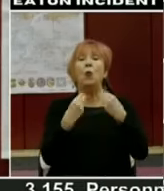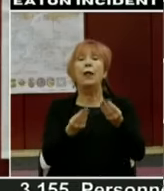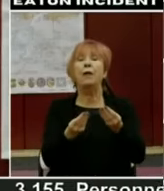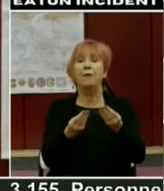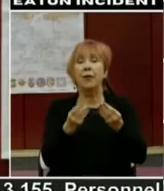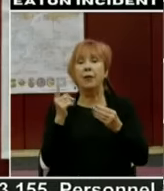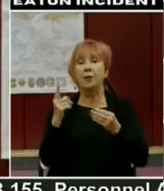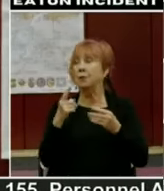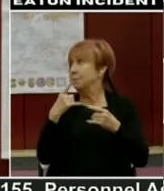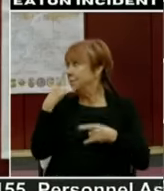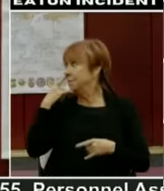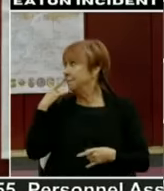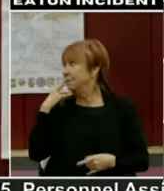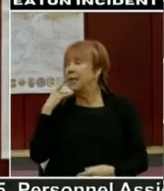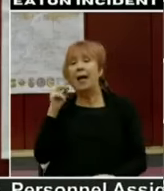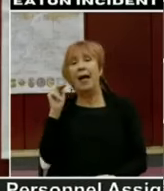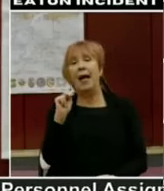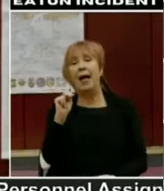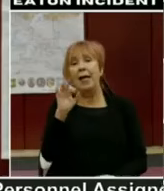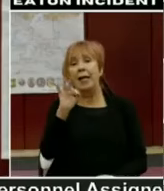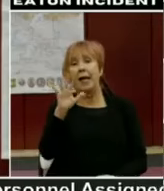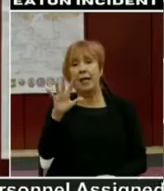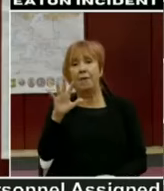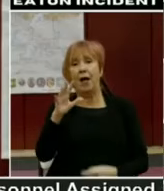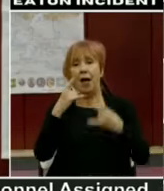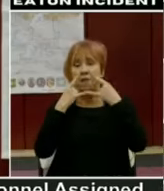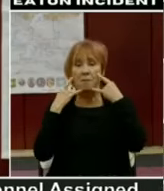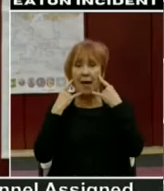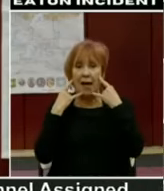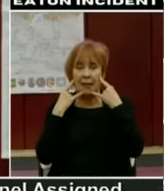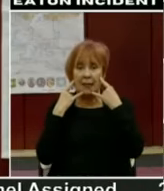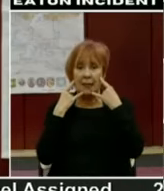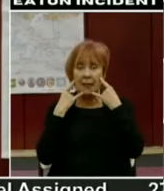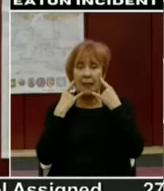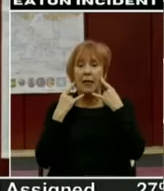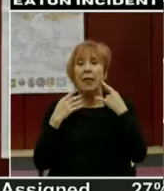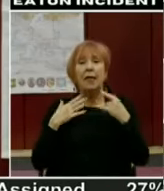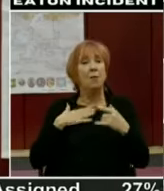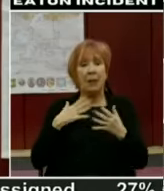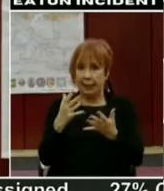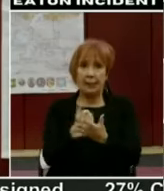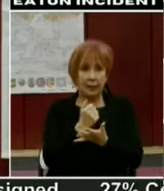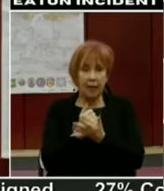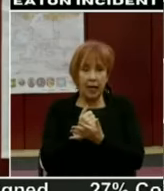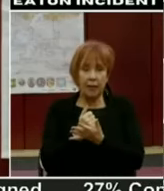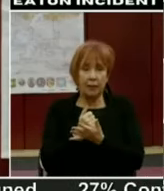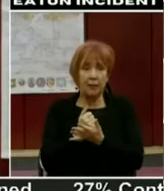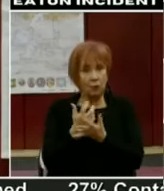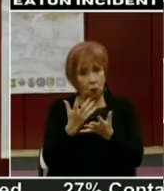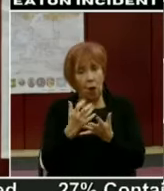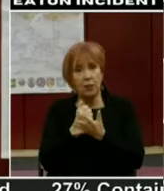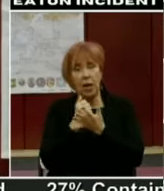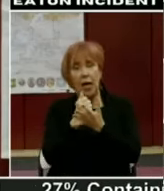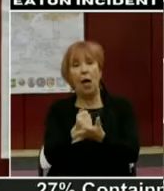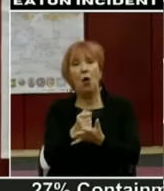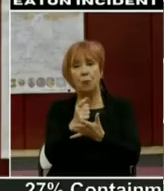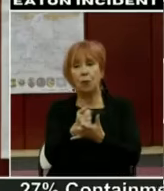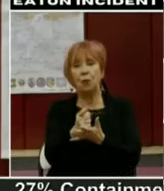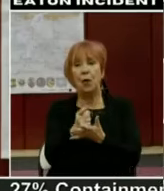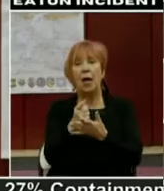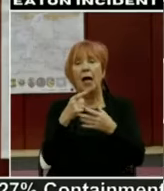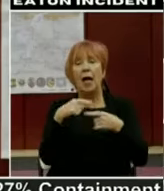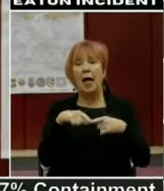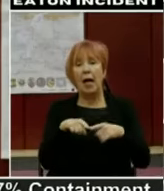are N95 masks. Please take as many as you need. These are meant to help you as you may